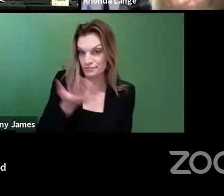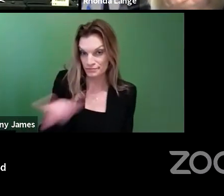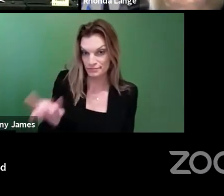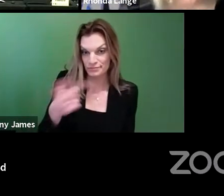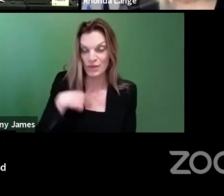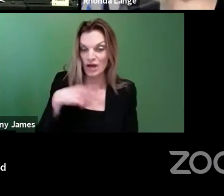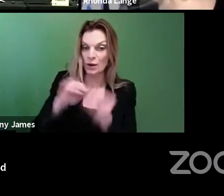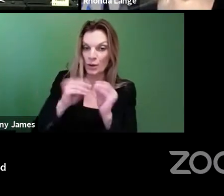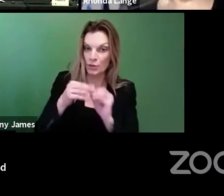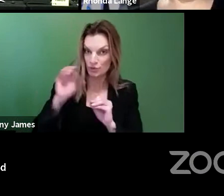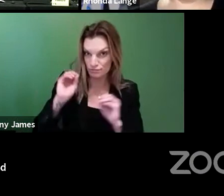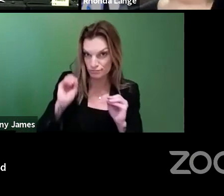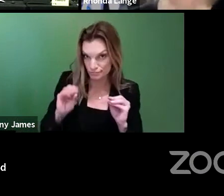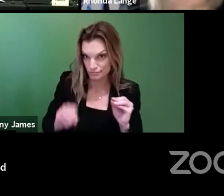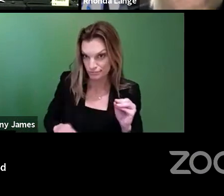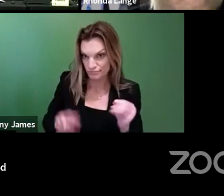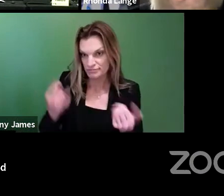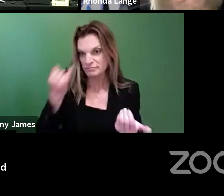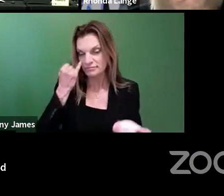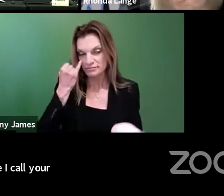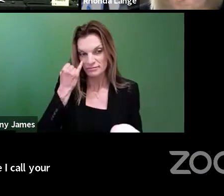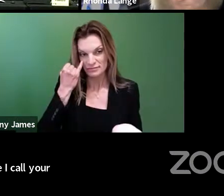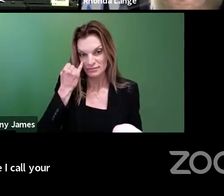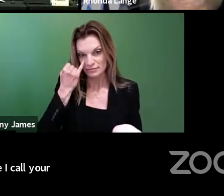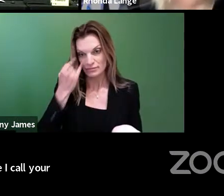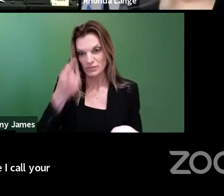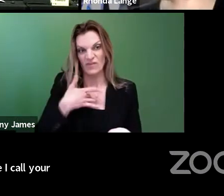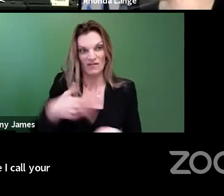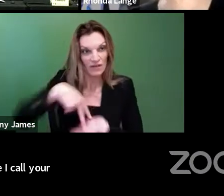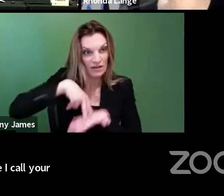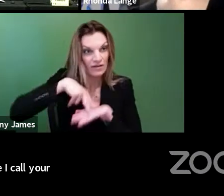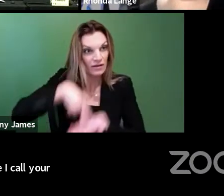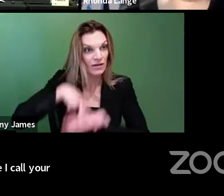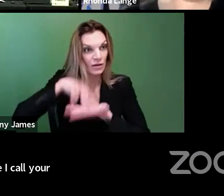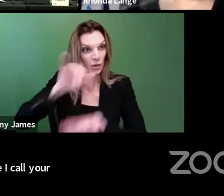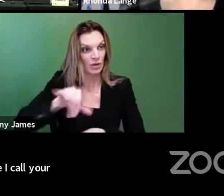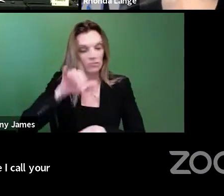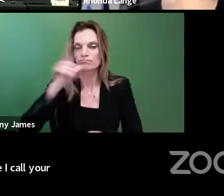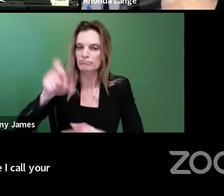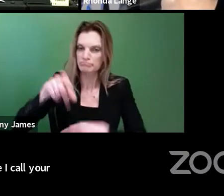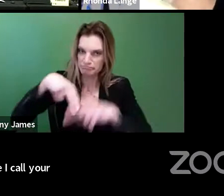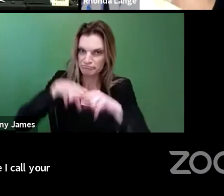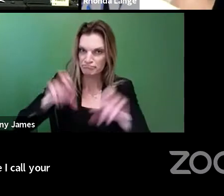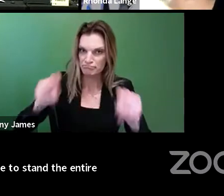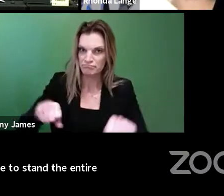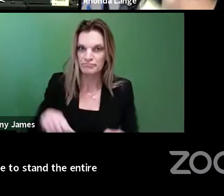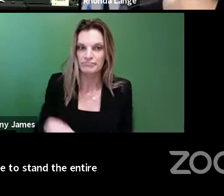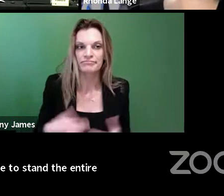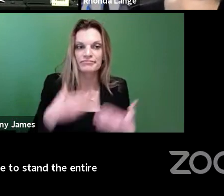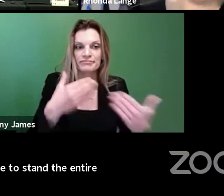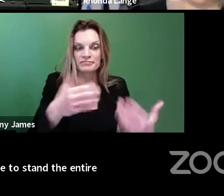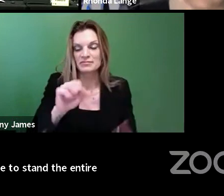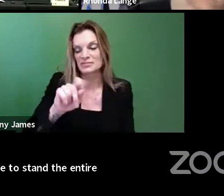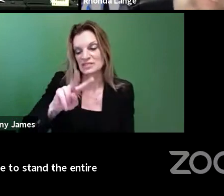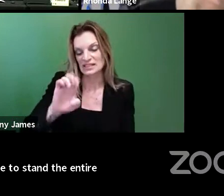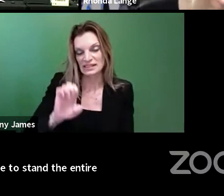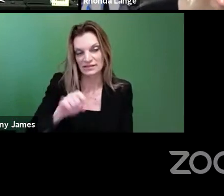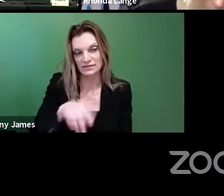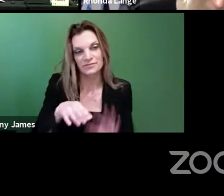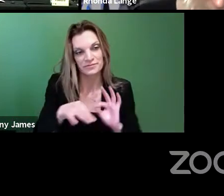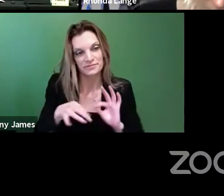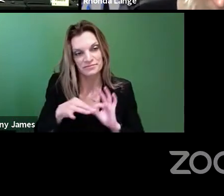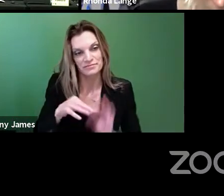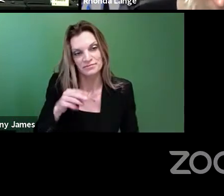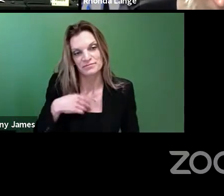call your number, do not feel like you have to stand the entire time. 25. Hello, my name is Steve Markman. I'd like to